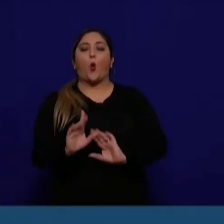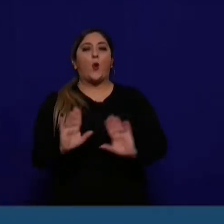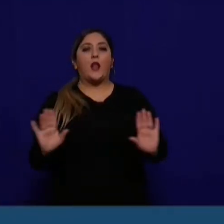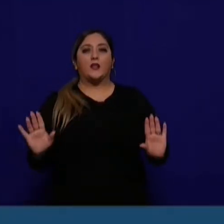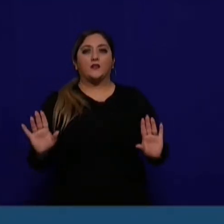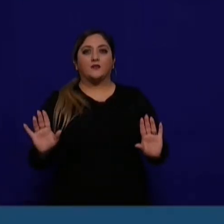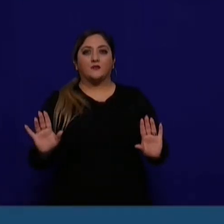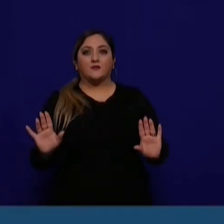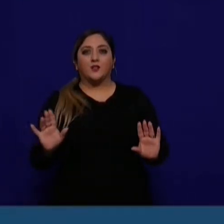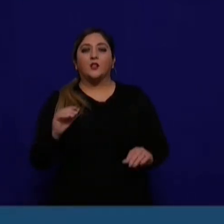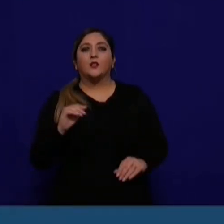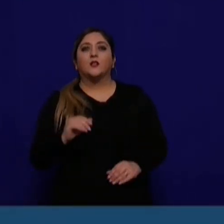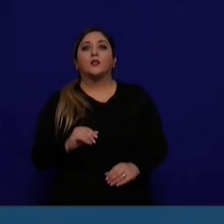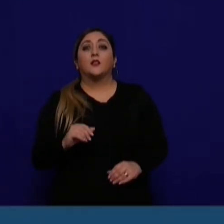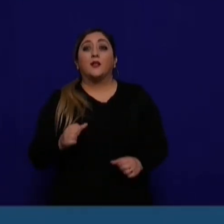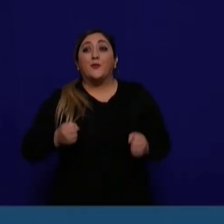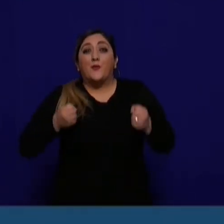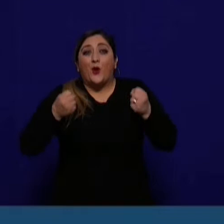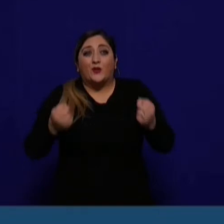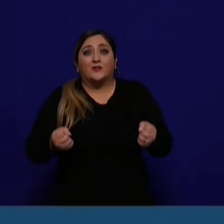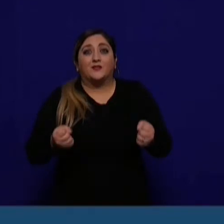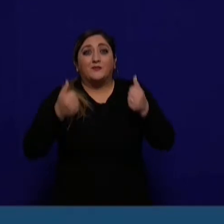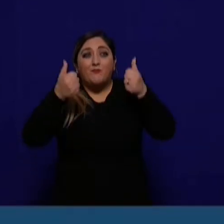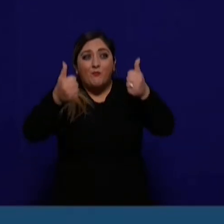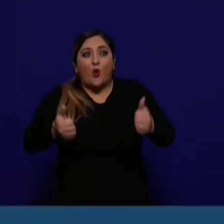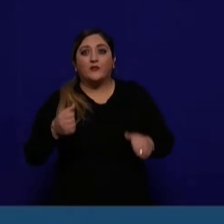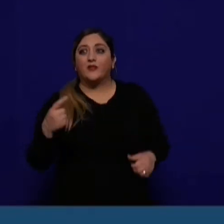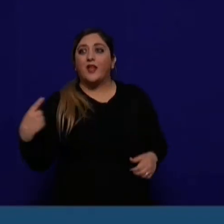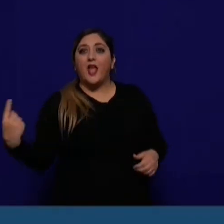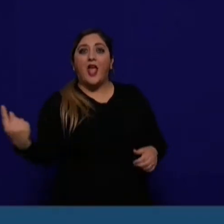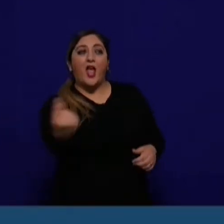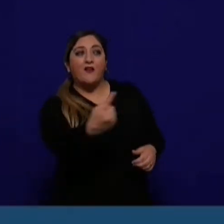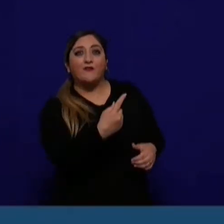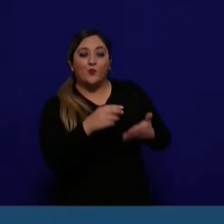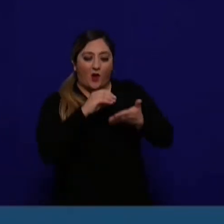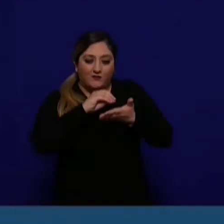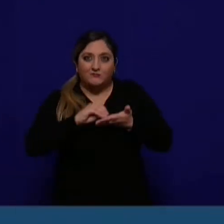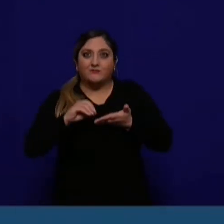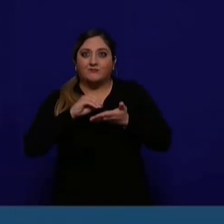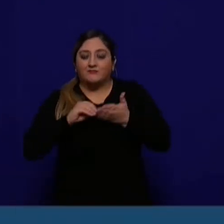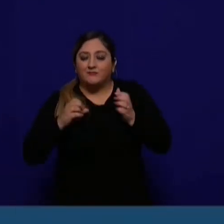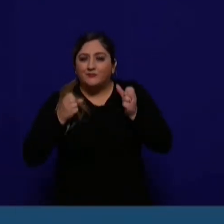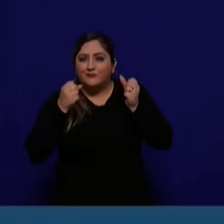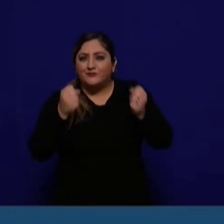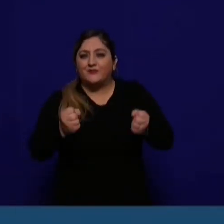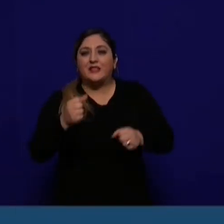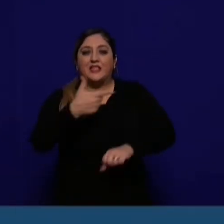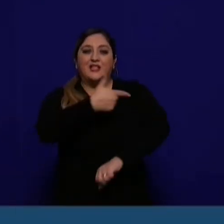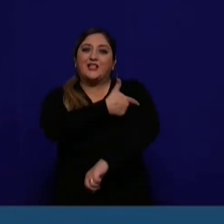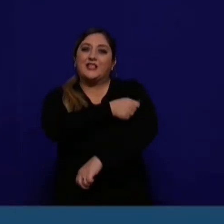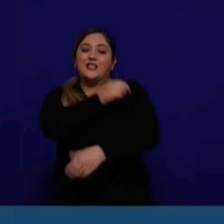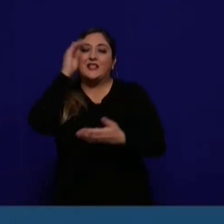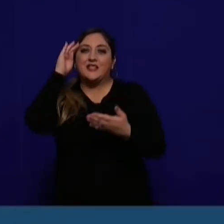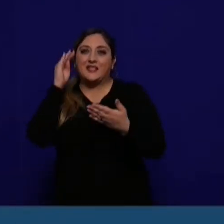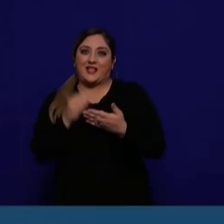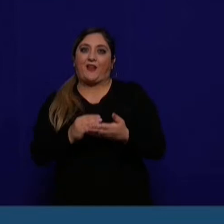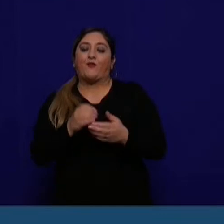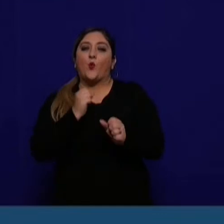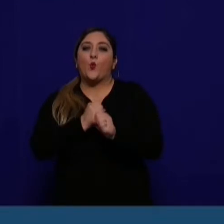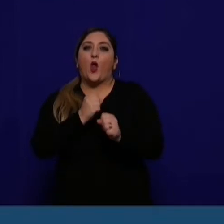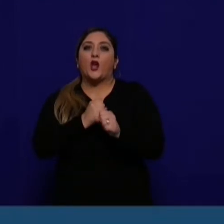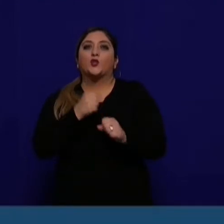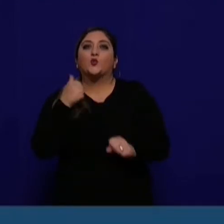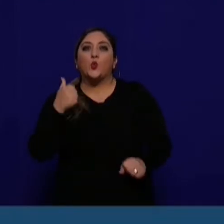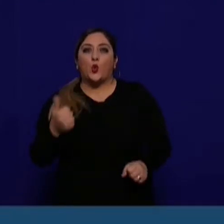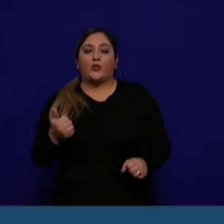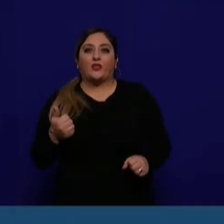everyone to register. This is a vaccine which is safe, good quality, and is also very efficacy, which